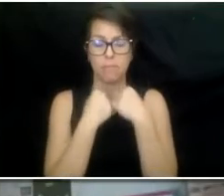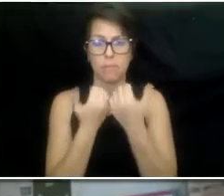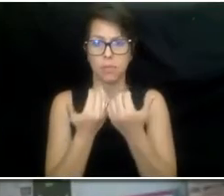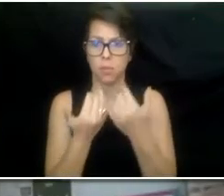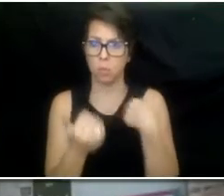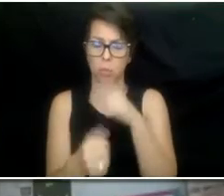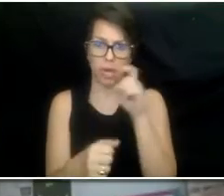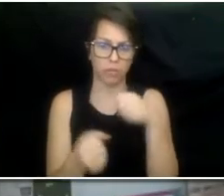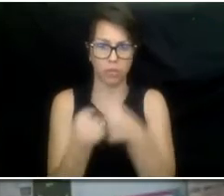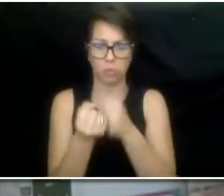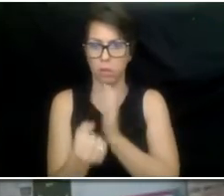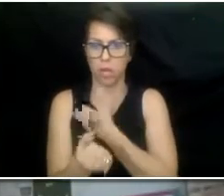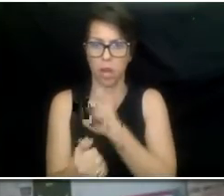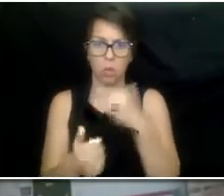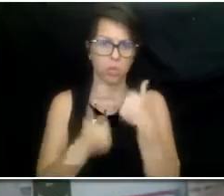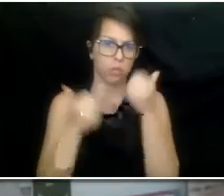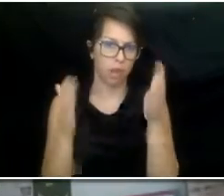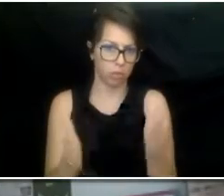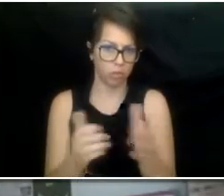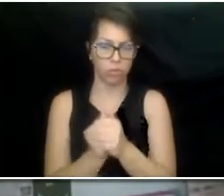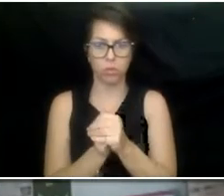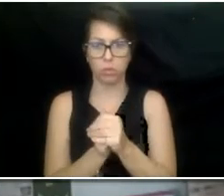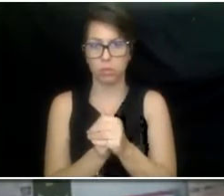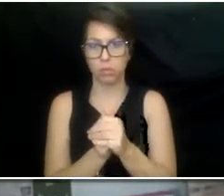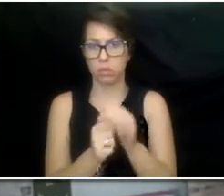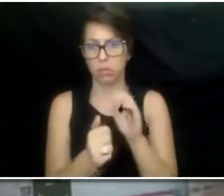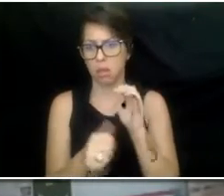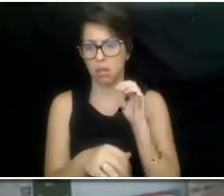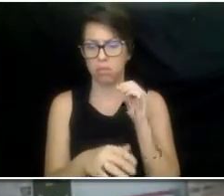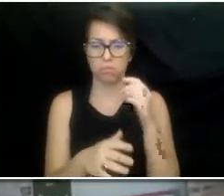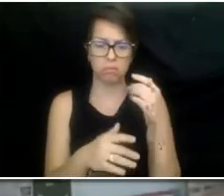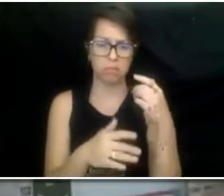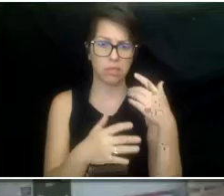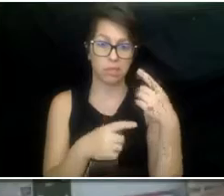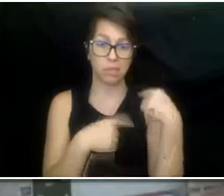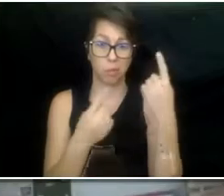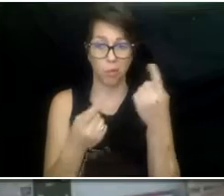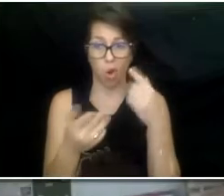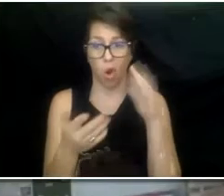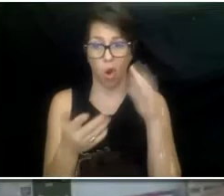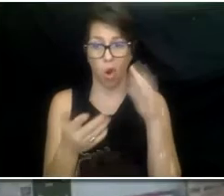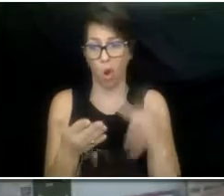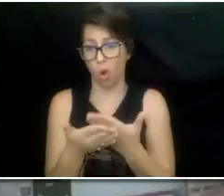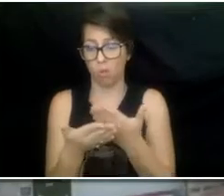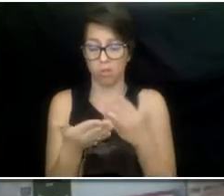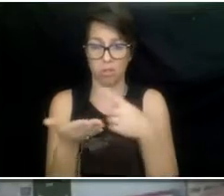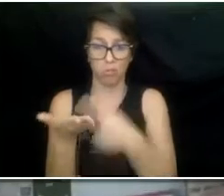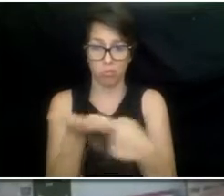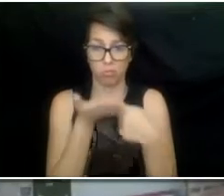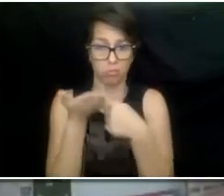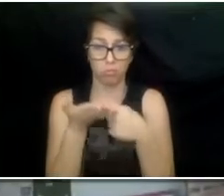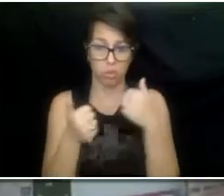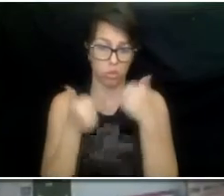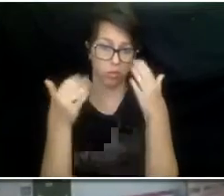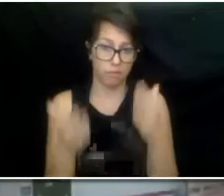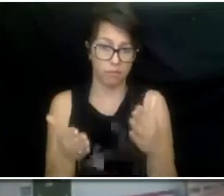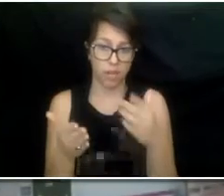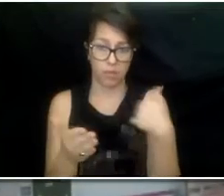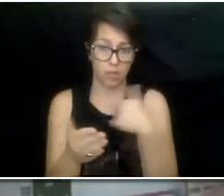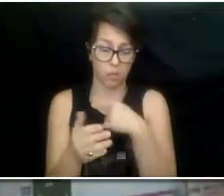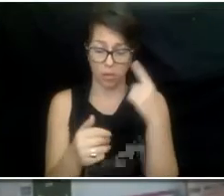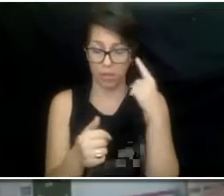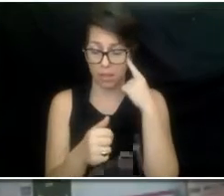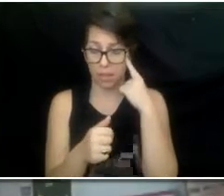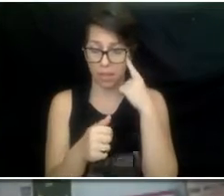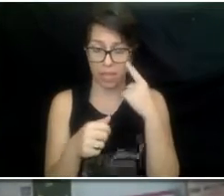resources and the fact that DV victims and survivors can get help now we should plaster the DV hotline